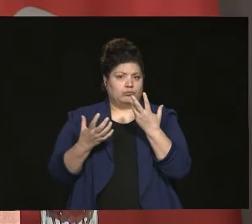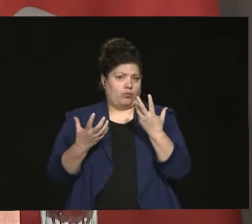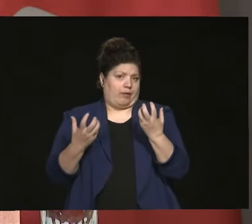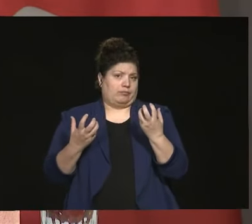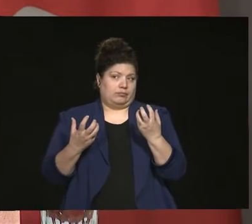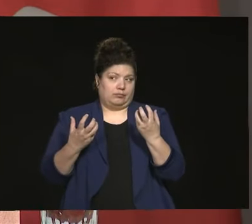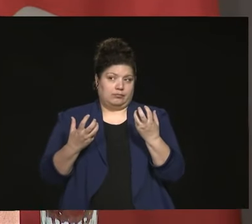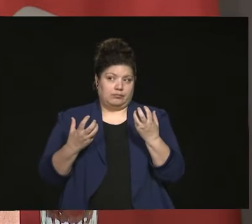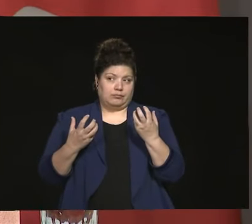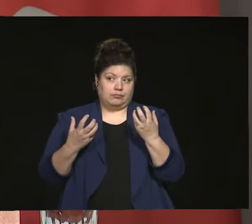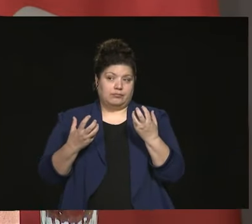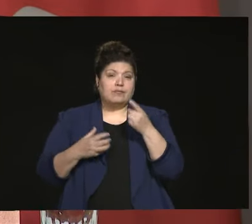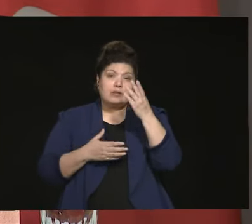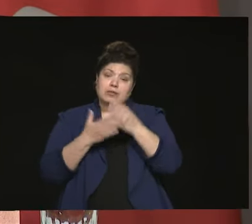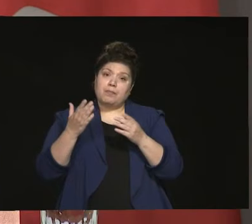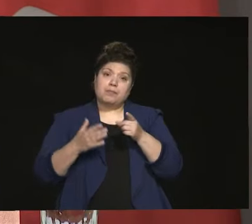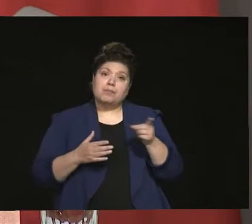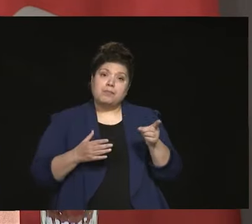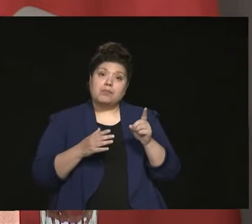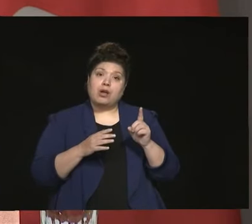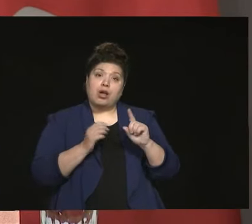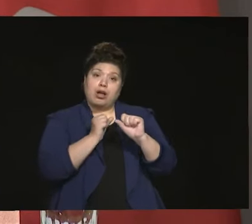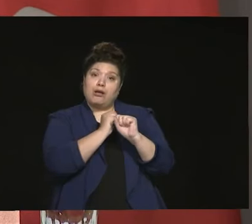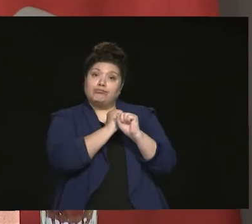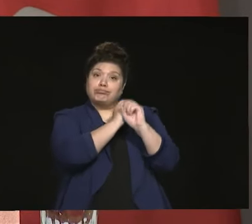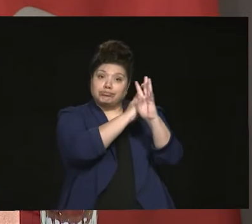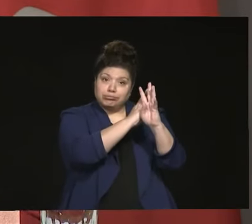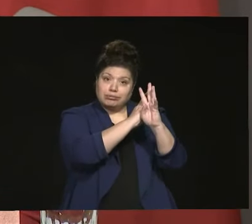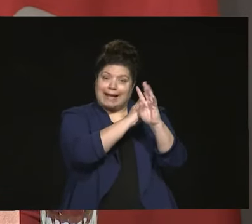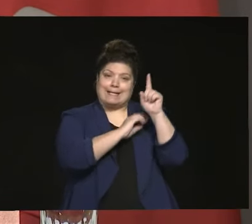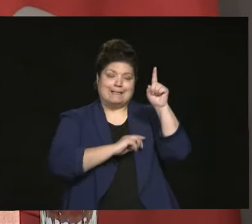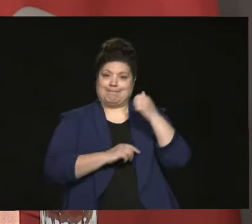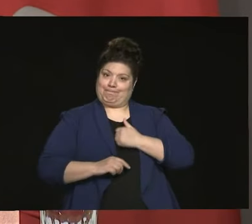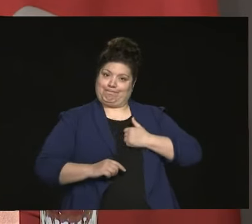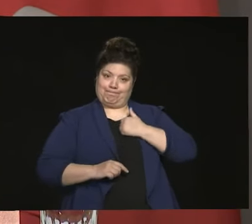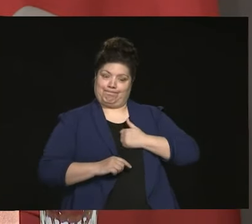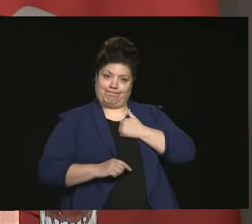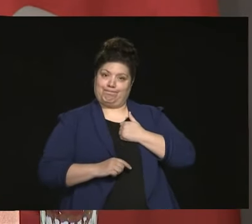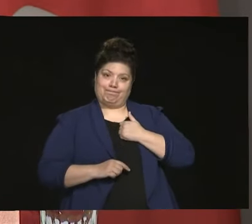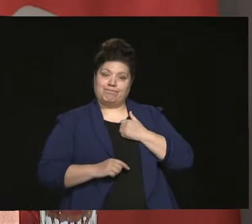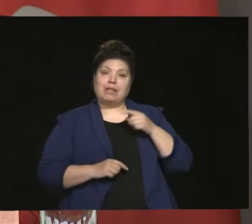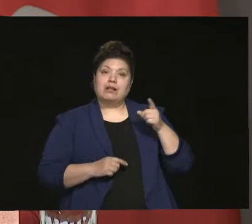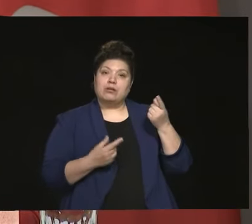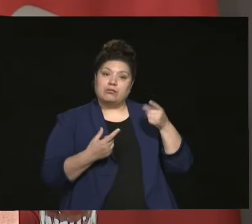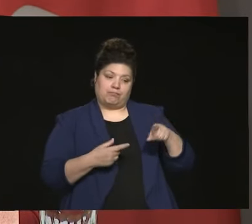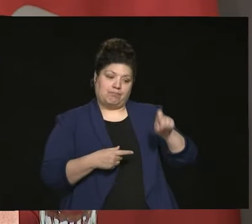j'aimerais savoir comment ça progresse ce dossier-là. I'm wondering how that file is progressing.